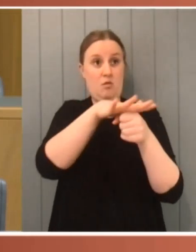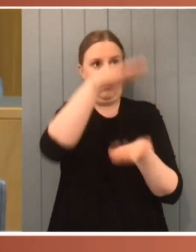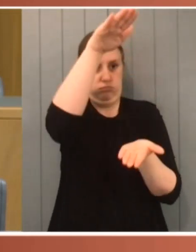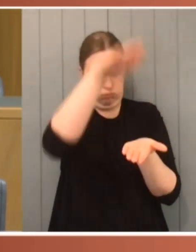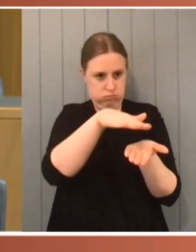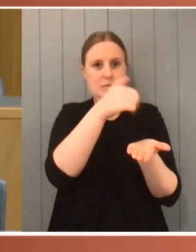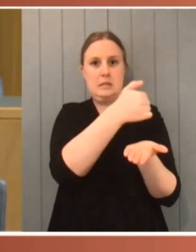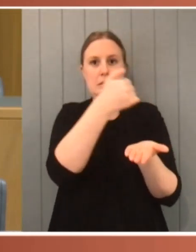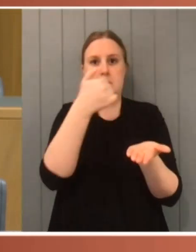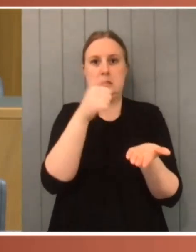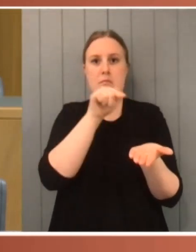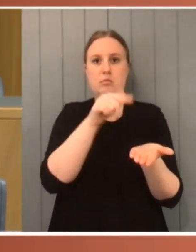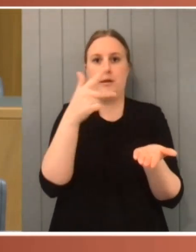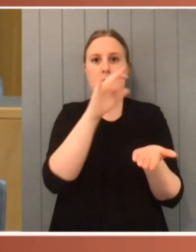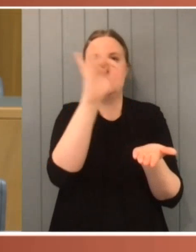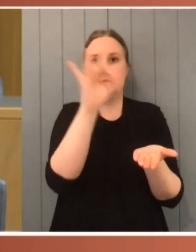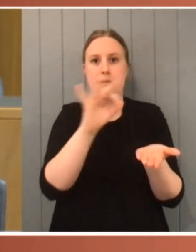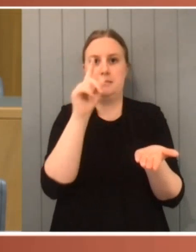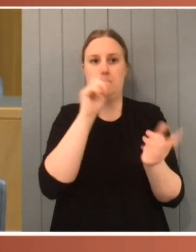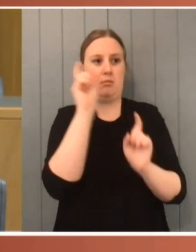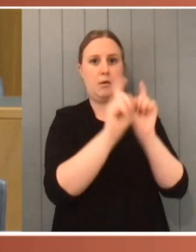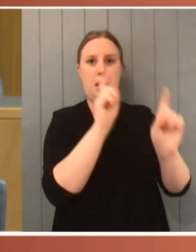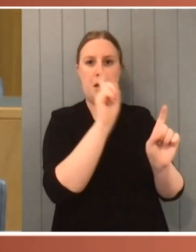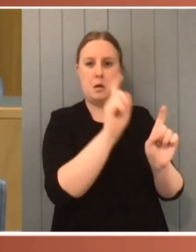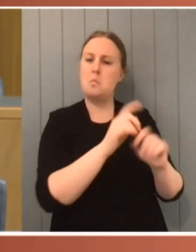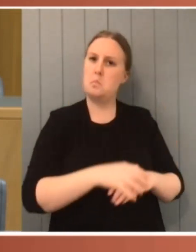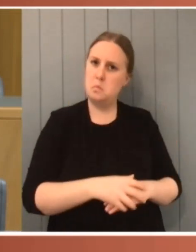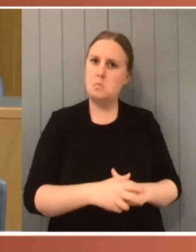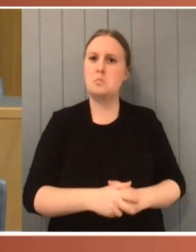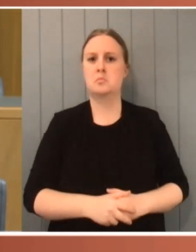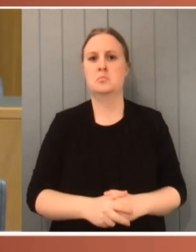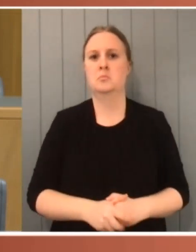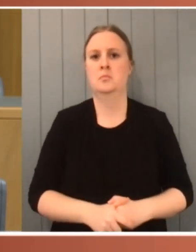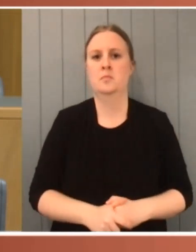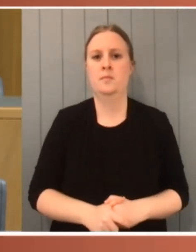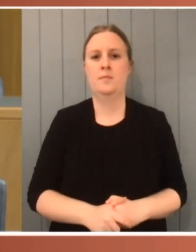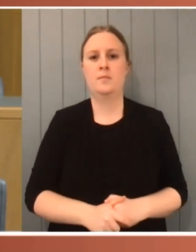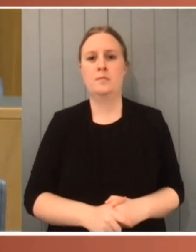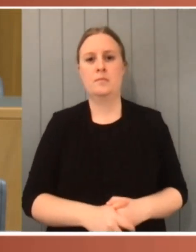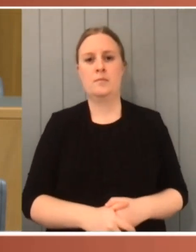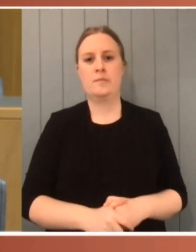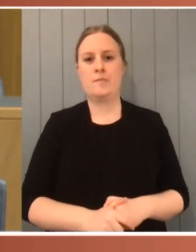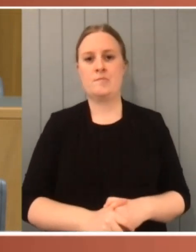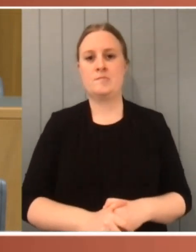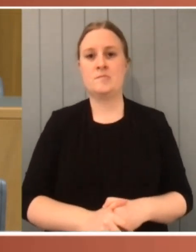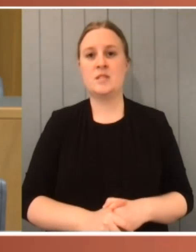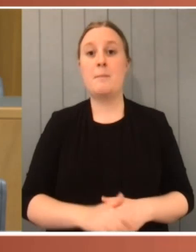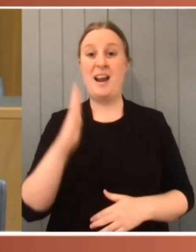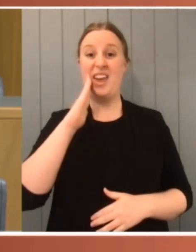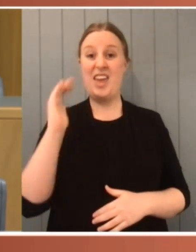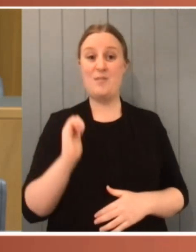66.8%. Even so, the practice largely succeeds in achieving inclusive voter